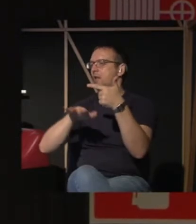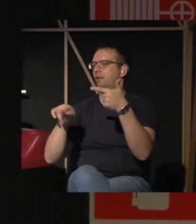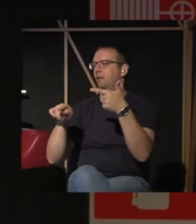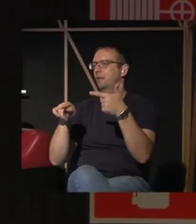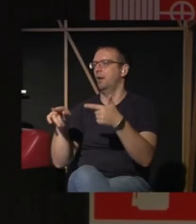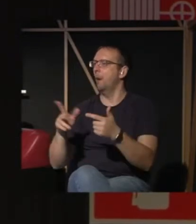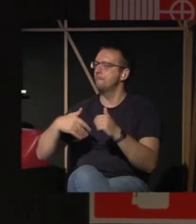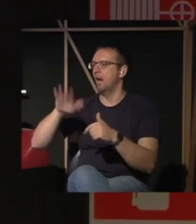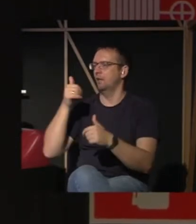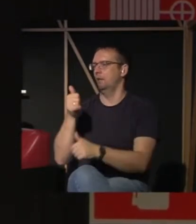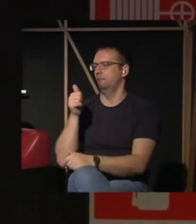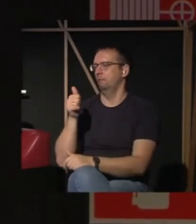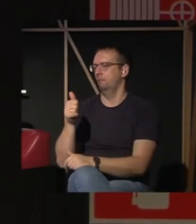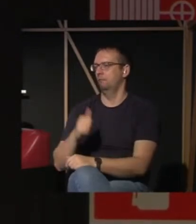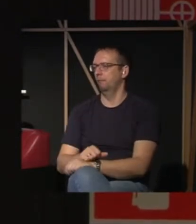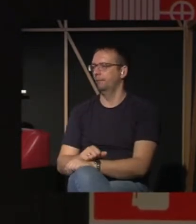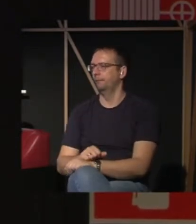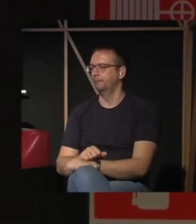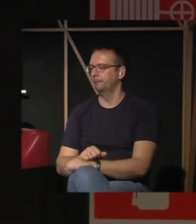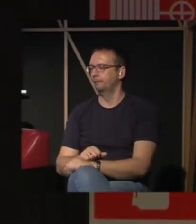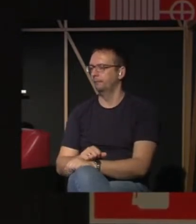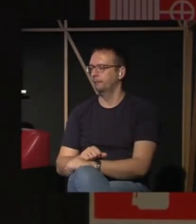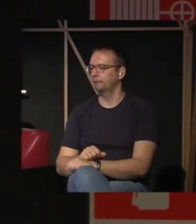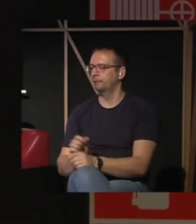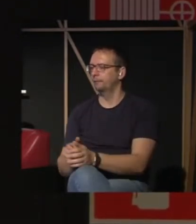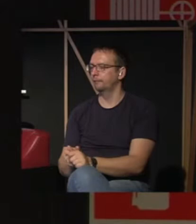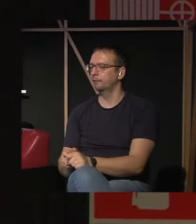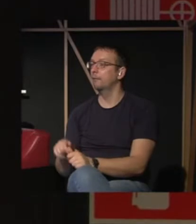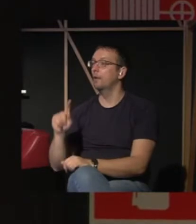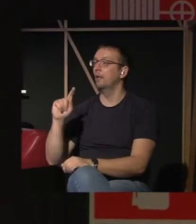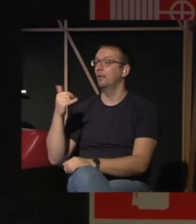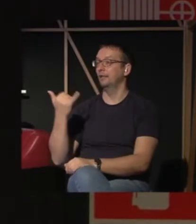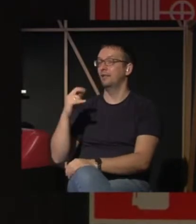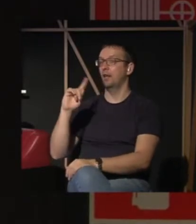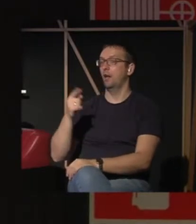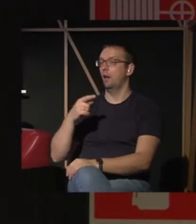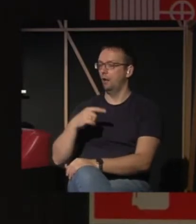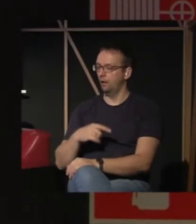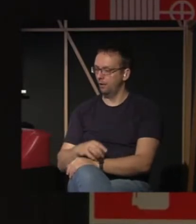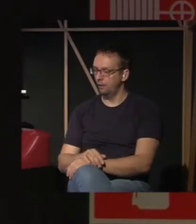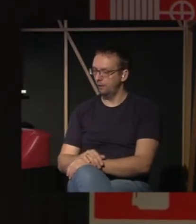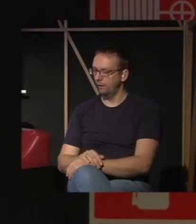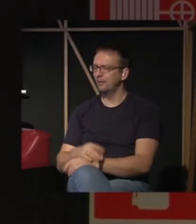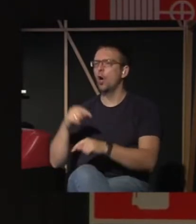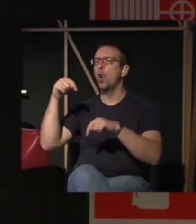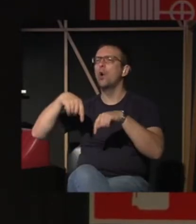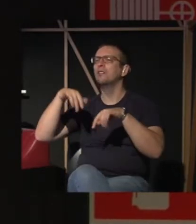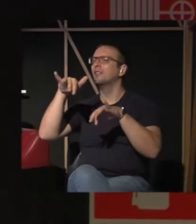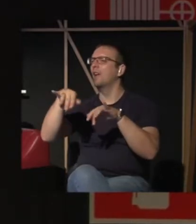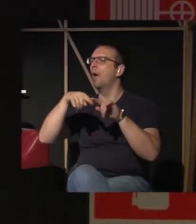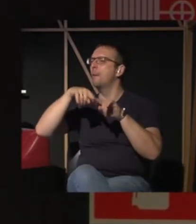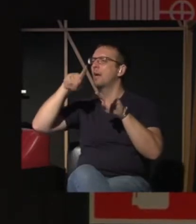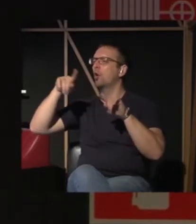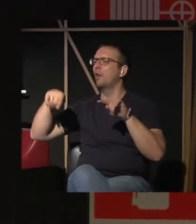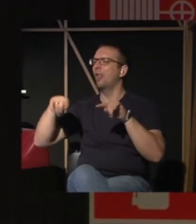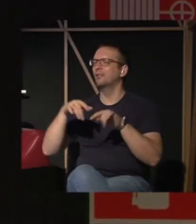Is McDonald's here with us today? No, it's a shame. So McDonald's, who actually sat in the